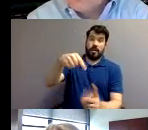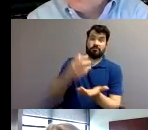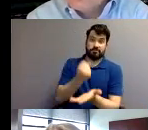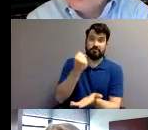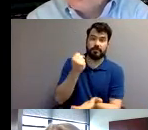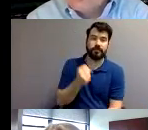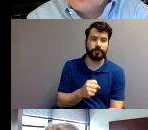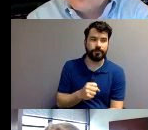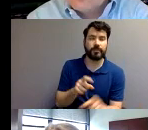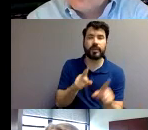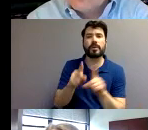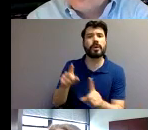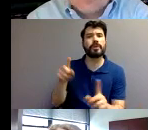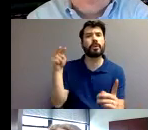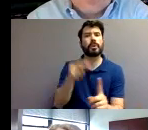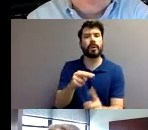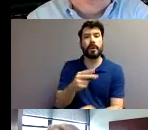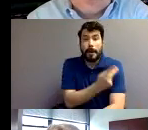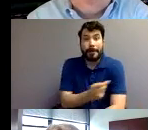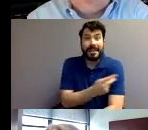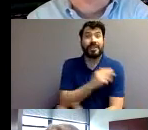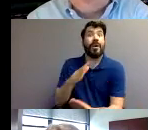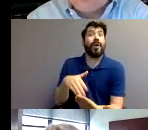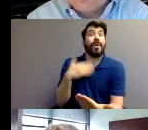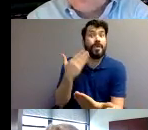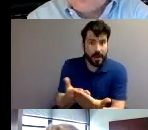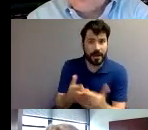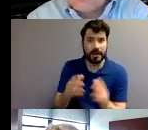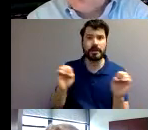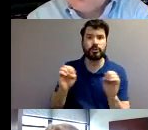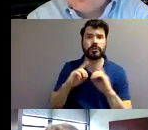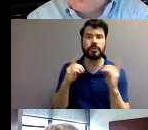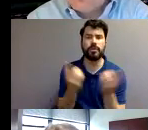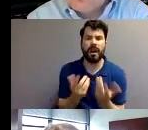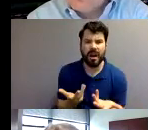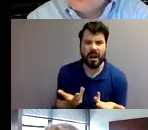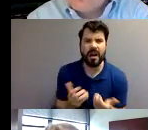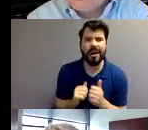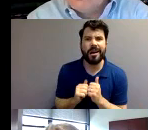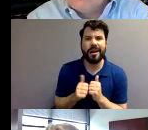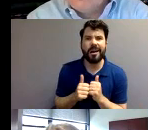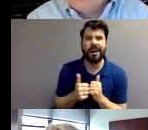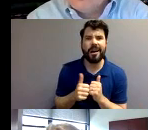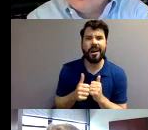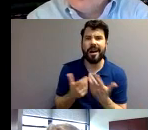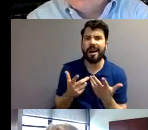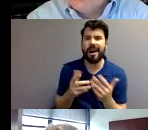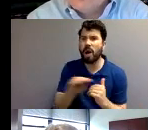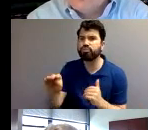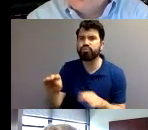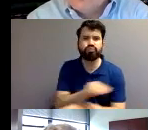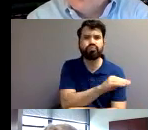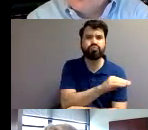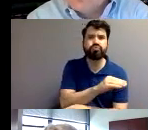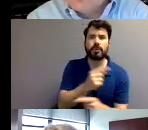we also have to look at, once patients arrive in our emergency department, how do we allow them to receive the care they need in the right setting in an